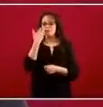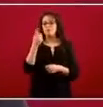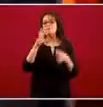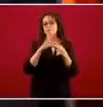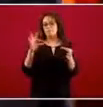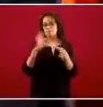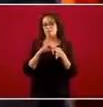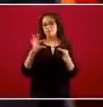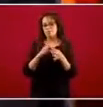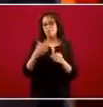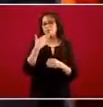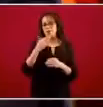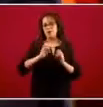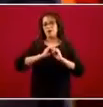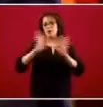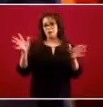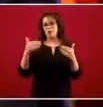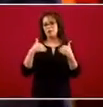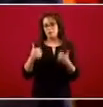to